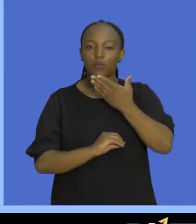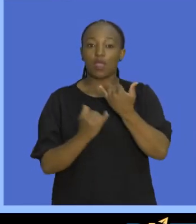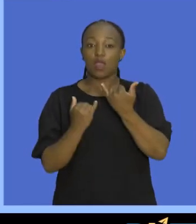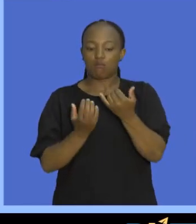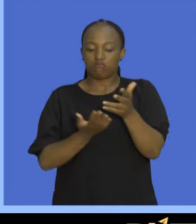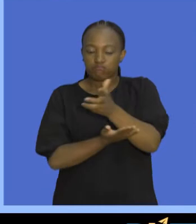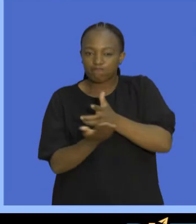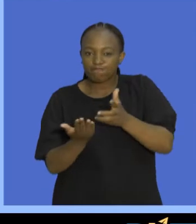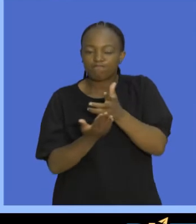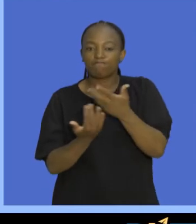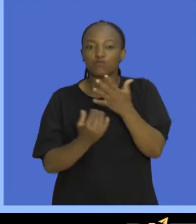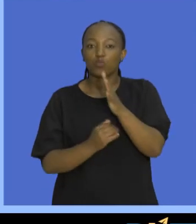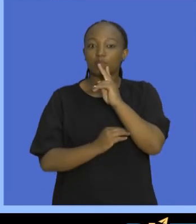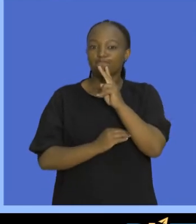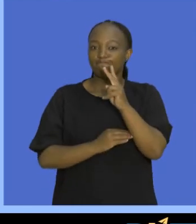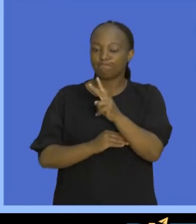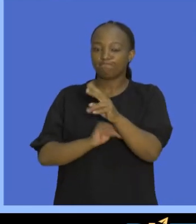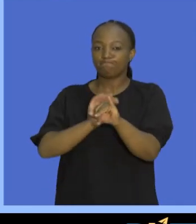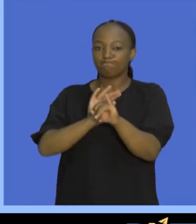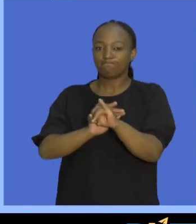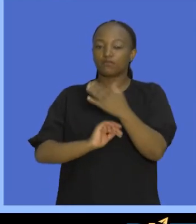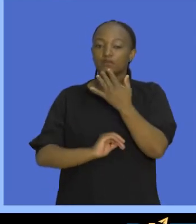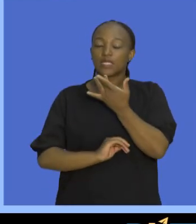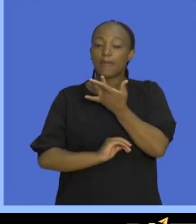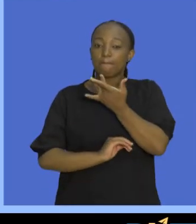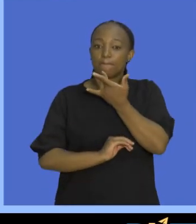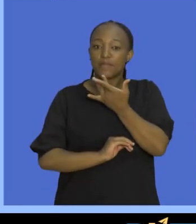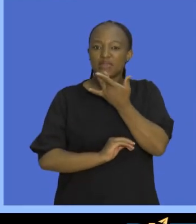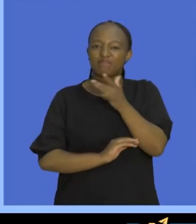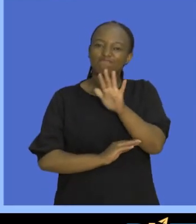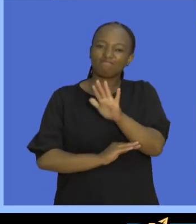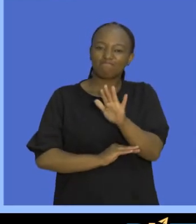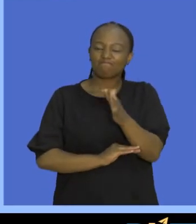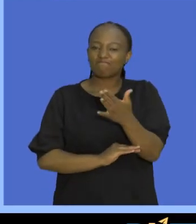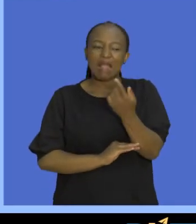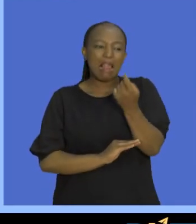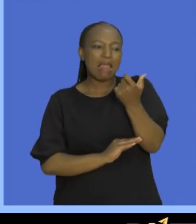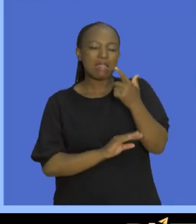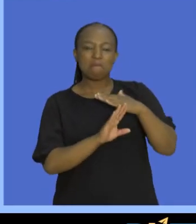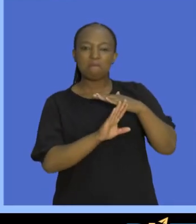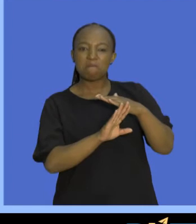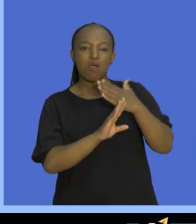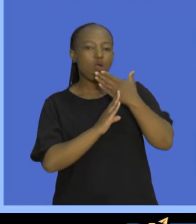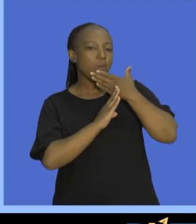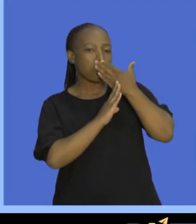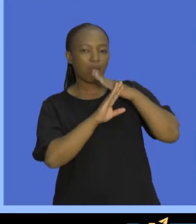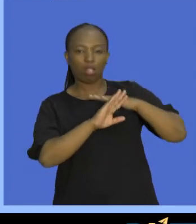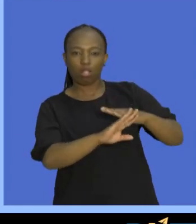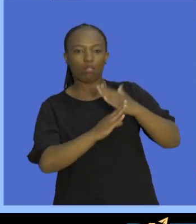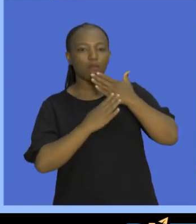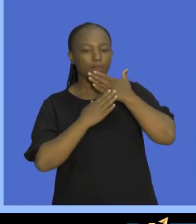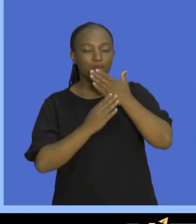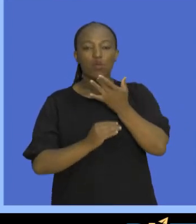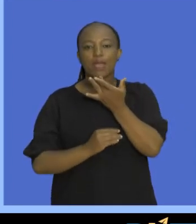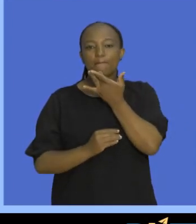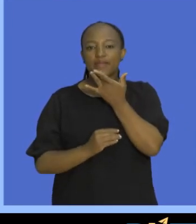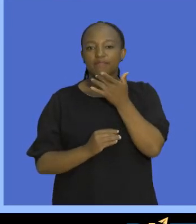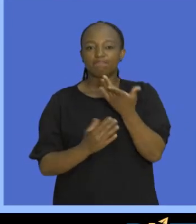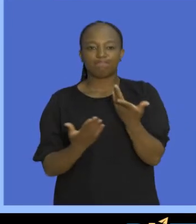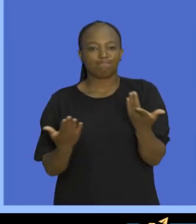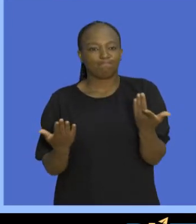would assume that the battery offers little or no resistance. So the resistance of the battery is